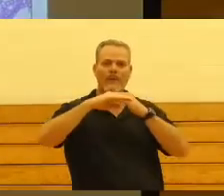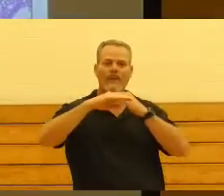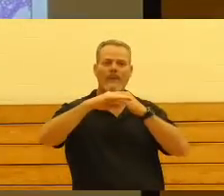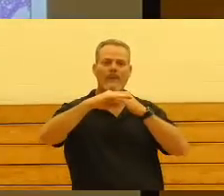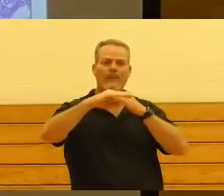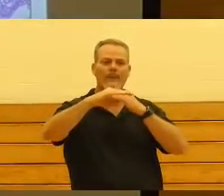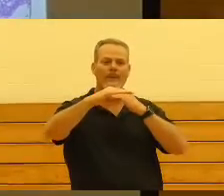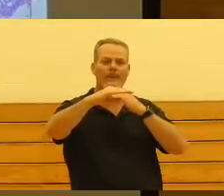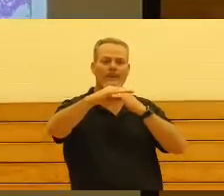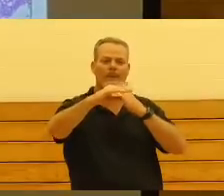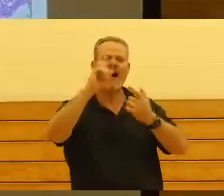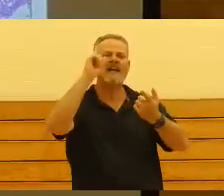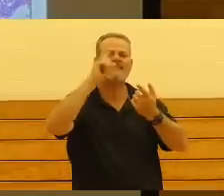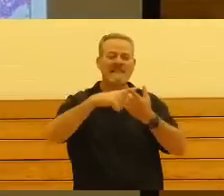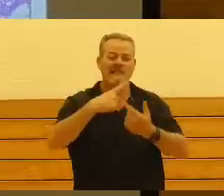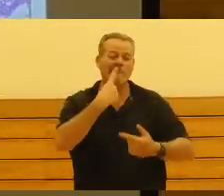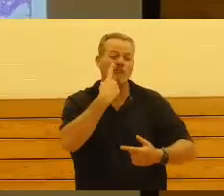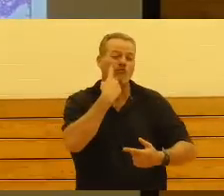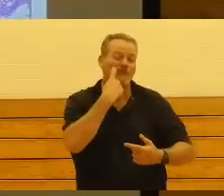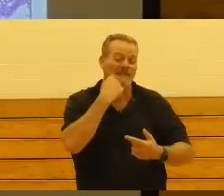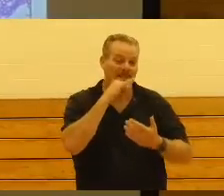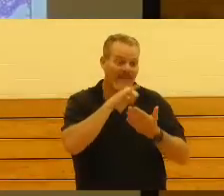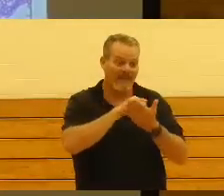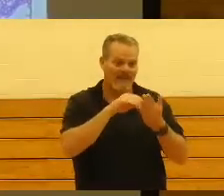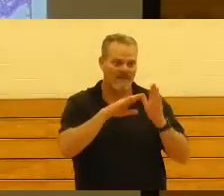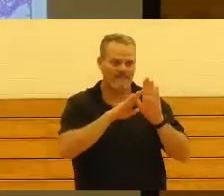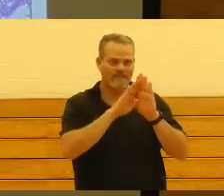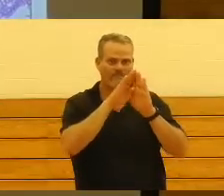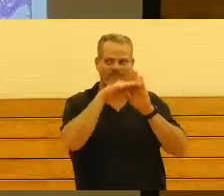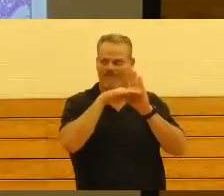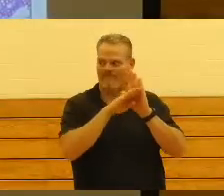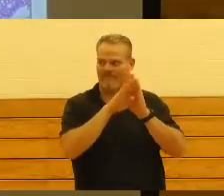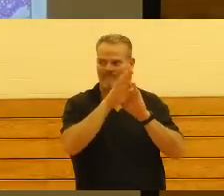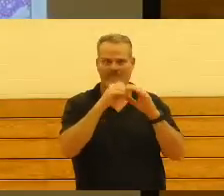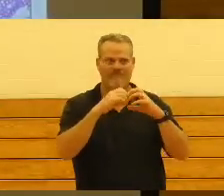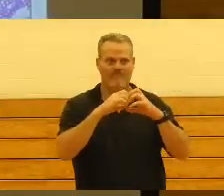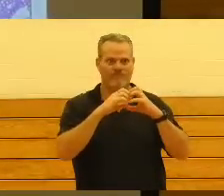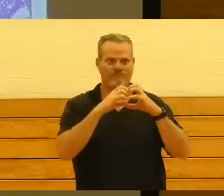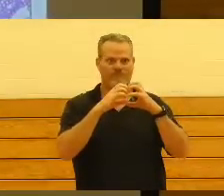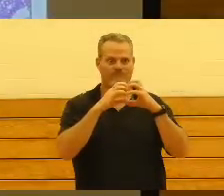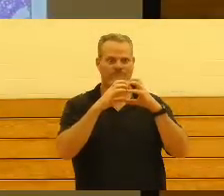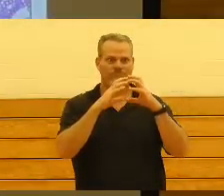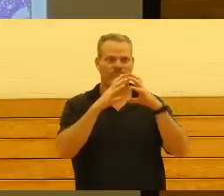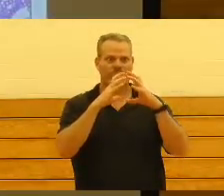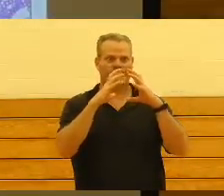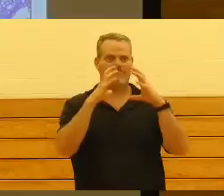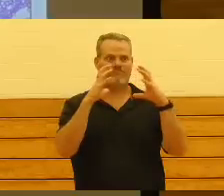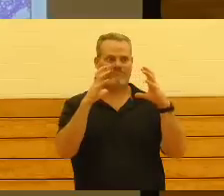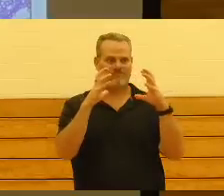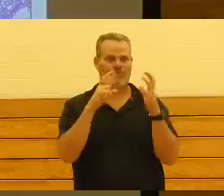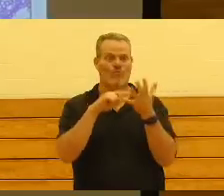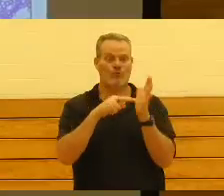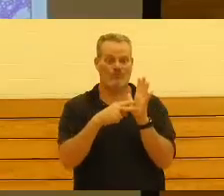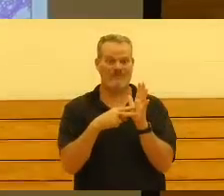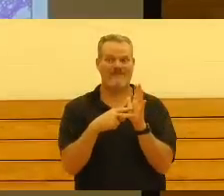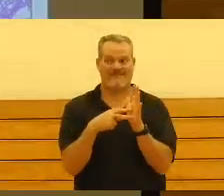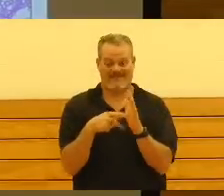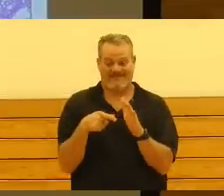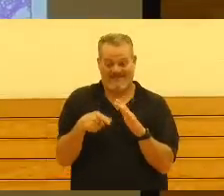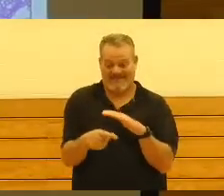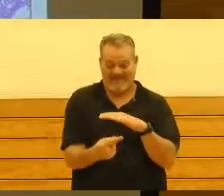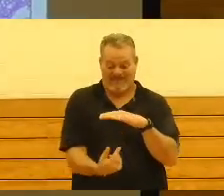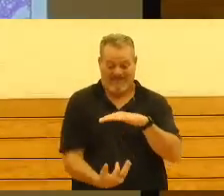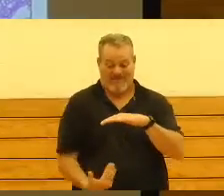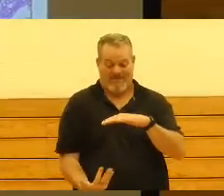recently has that station been moving upward. So that means the magma has translated from